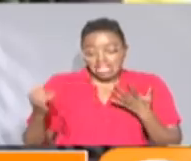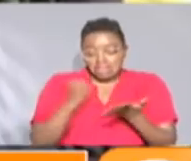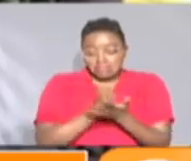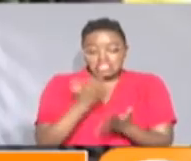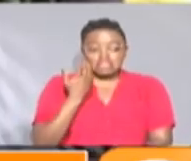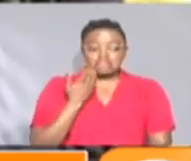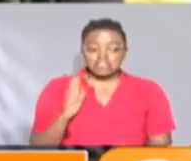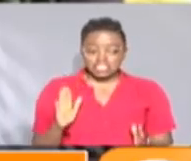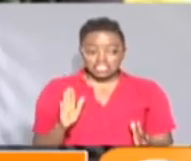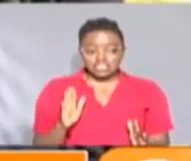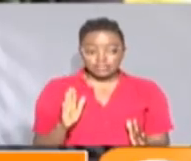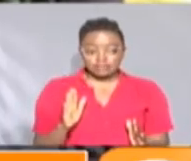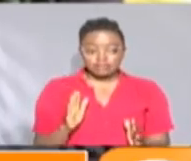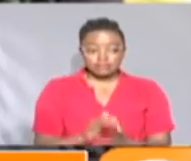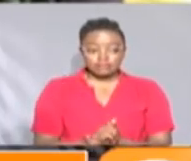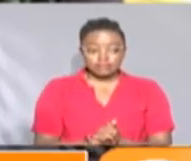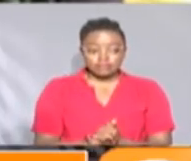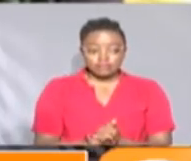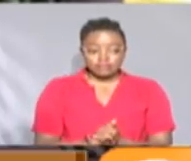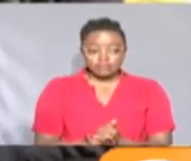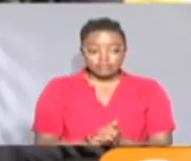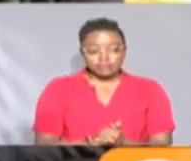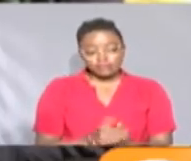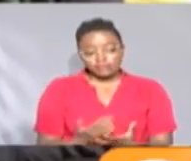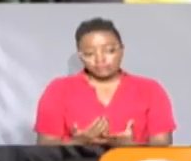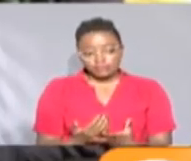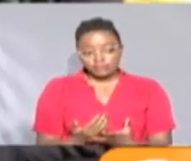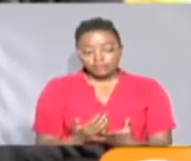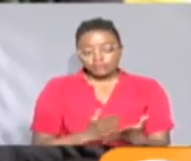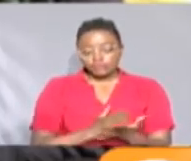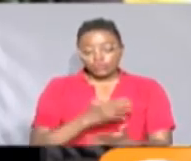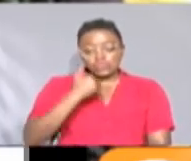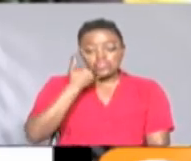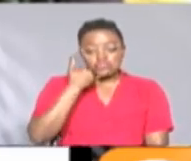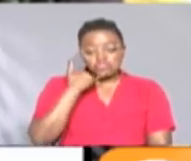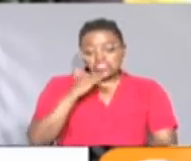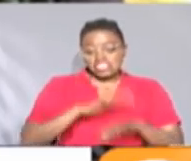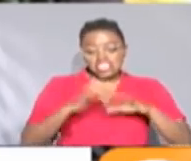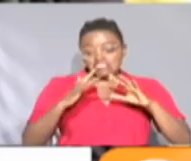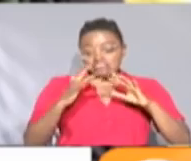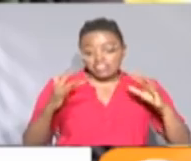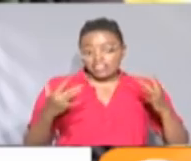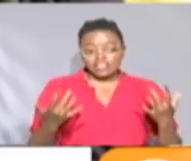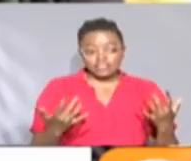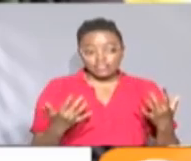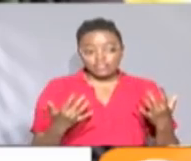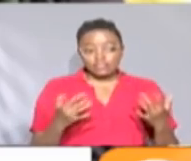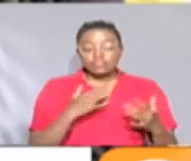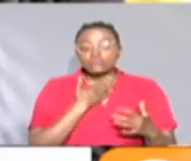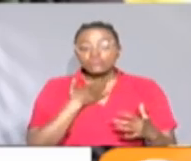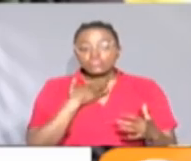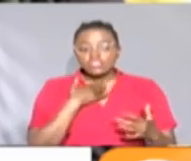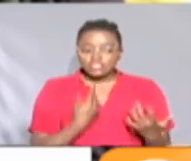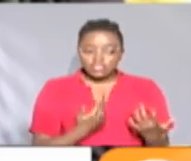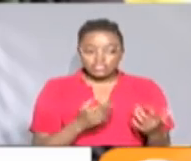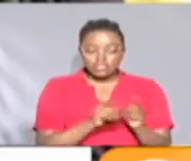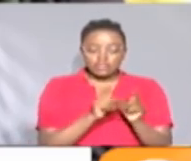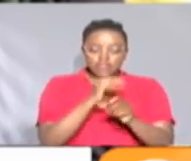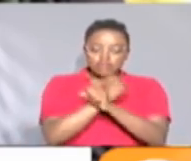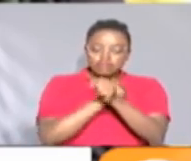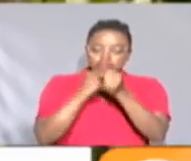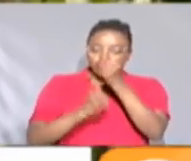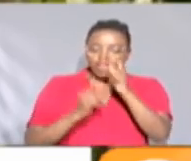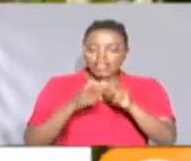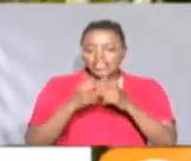kwa ya kutafuta kwa simu. Sasa tulikuwa tunataka tu tuvune mahindi this time tupate mavuno basi alafu